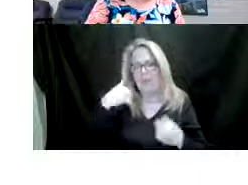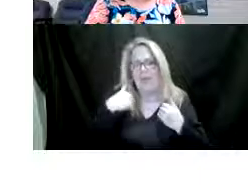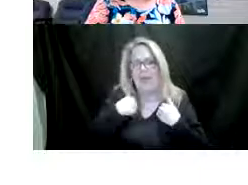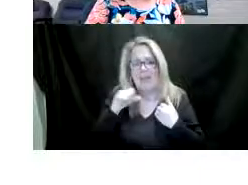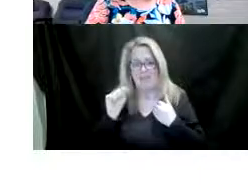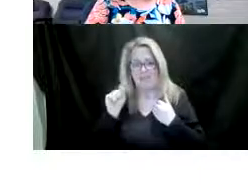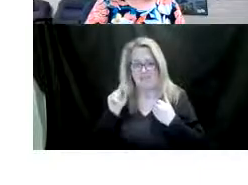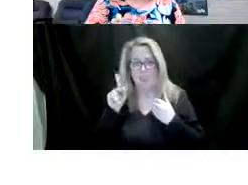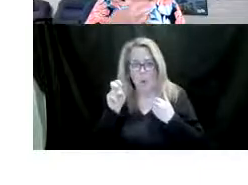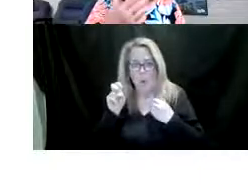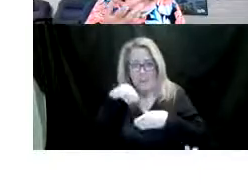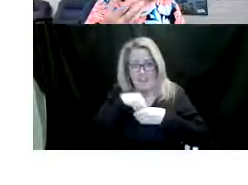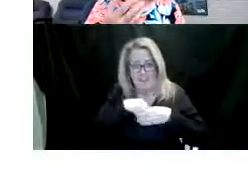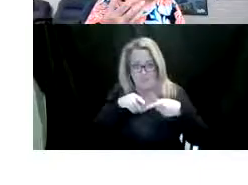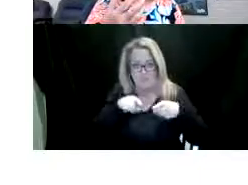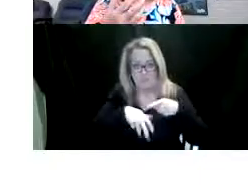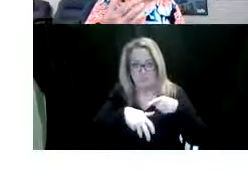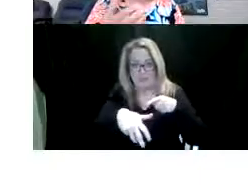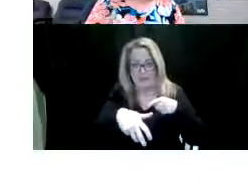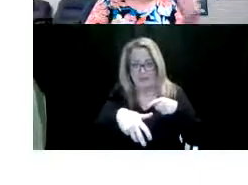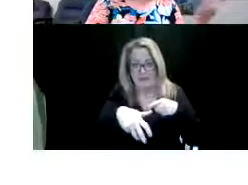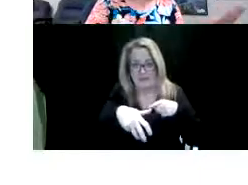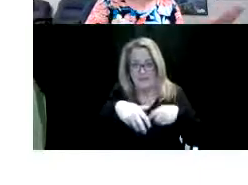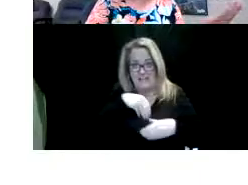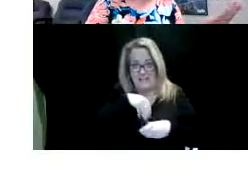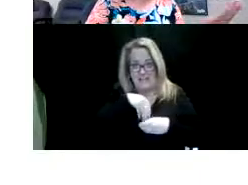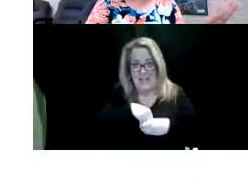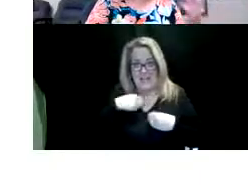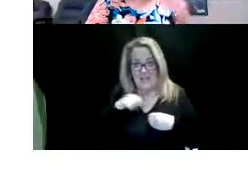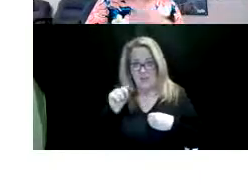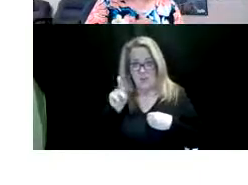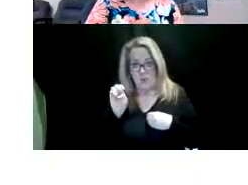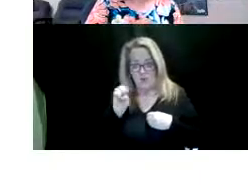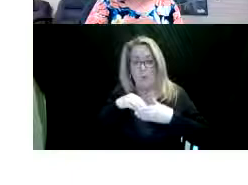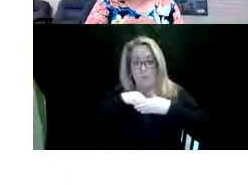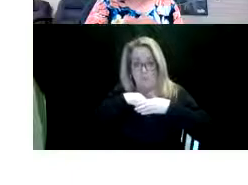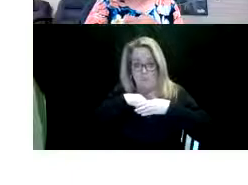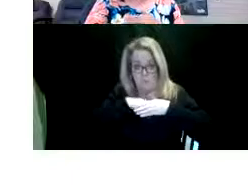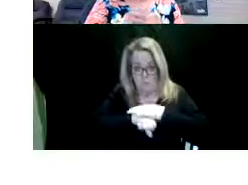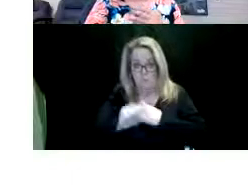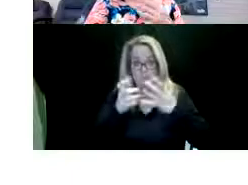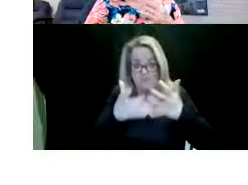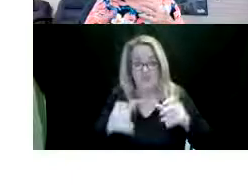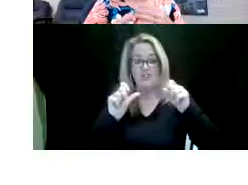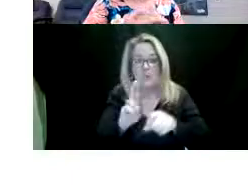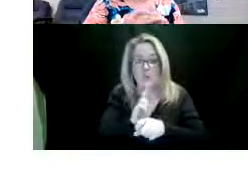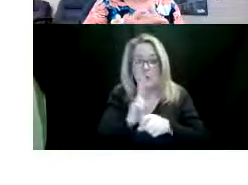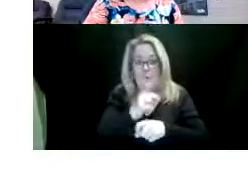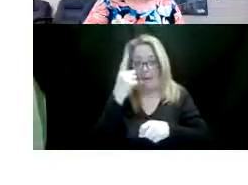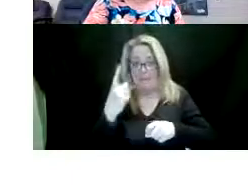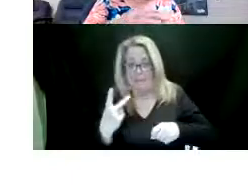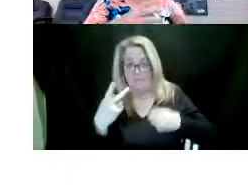utero, which meant that when he was born, he had use of one side of his body, but not the other. And